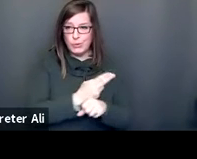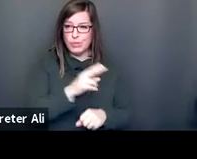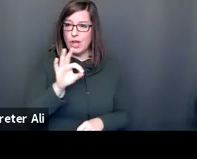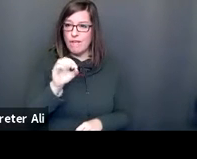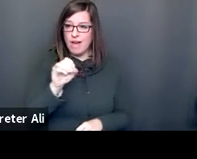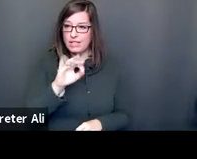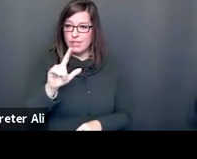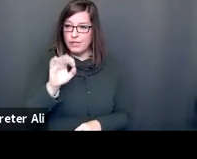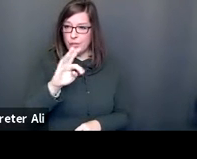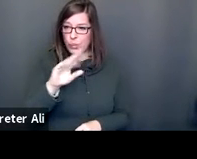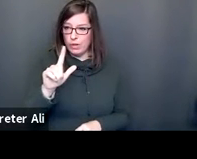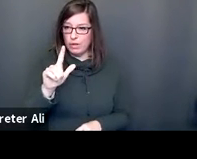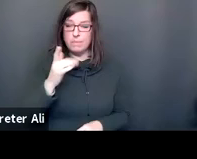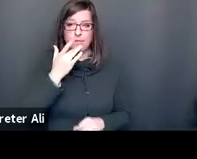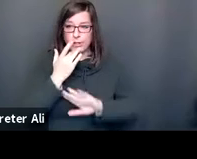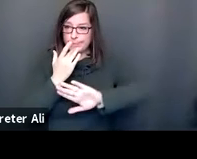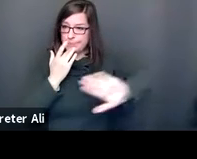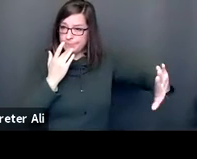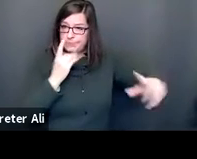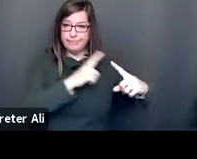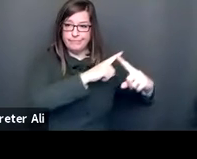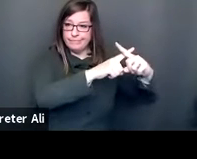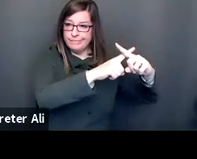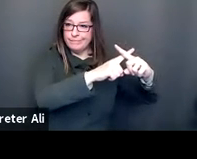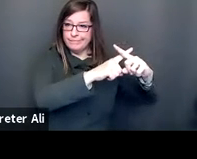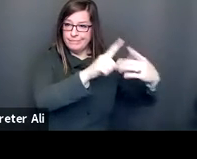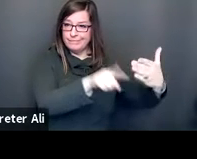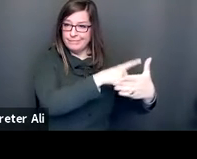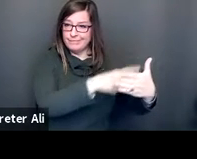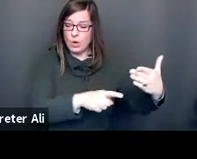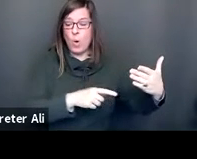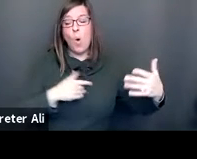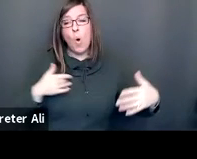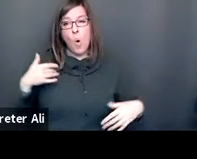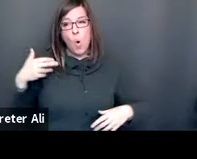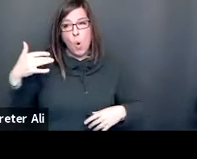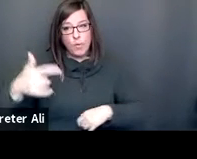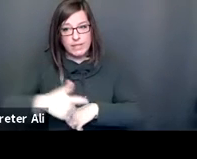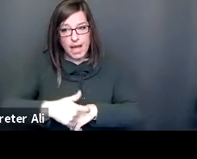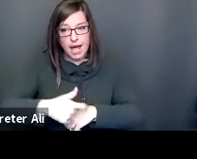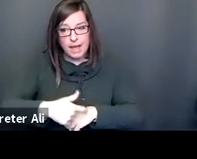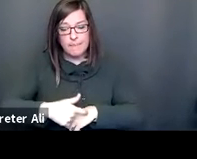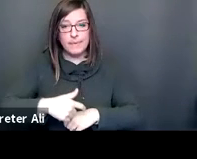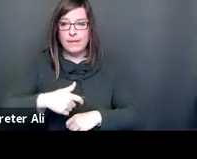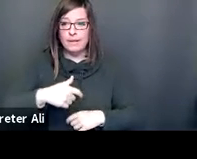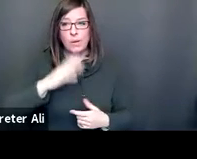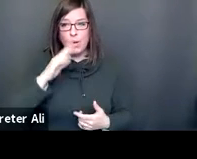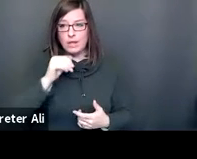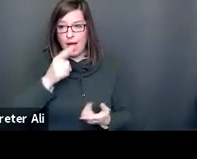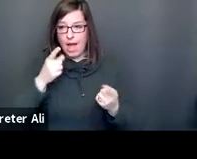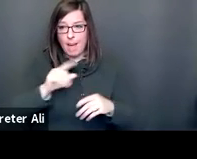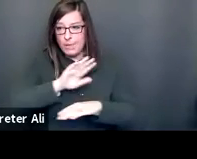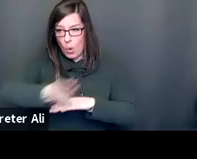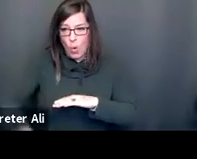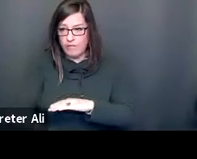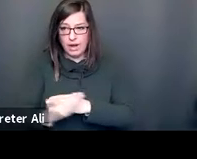to eliminate that. And over time, this won't be, an instant thing where fossil fuel electrons disappear